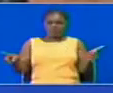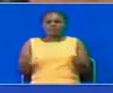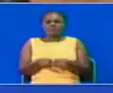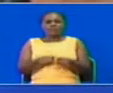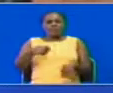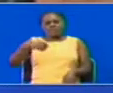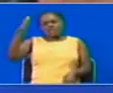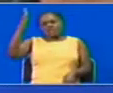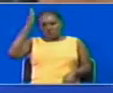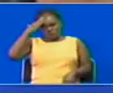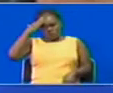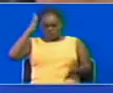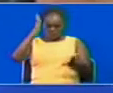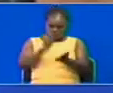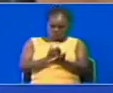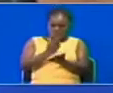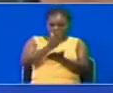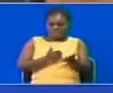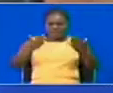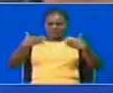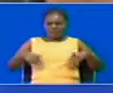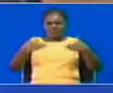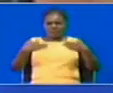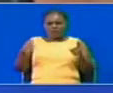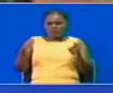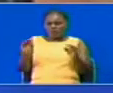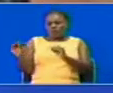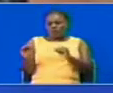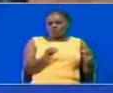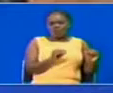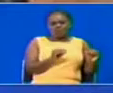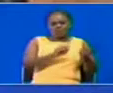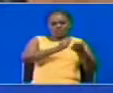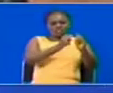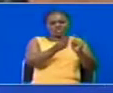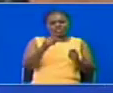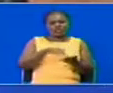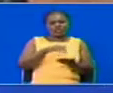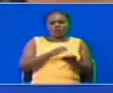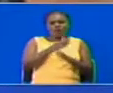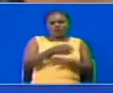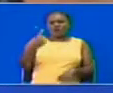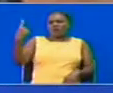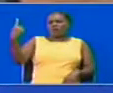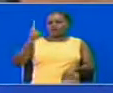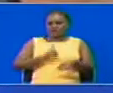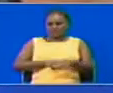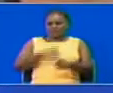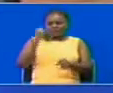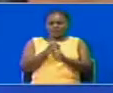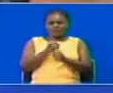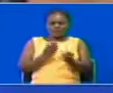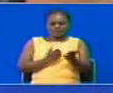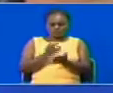I know of a fact that some people have been induced to transfer more than once. Those are the cases we shall ensure don't come